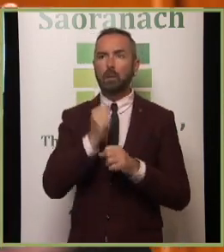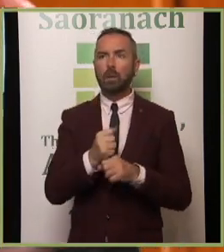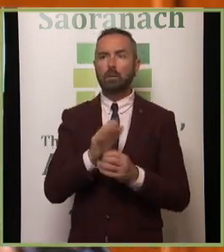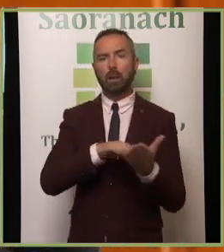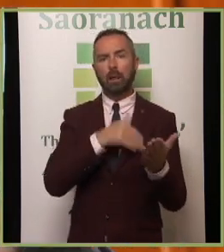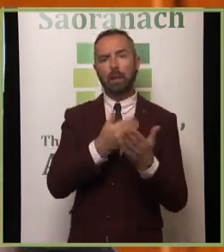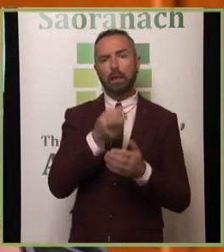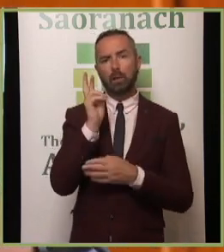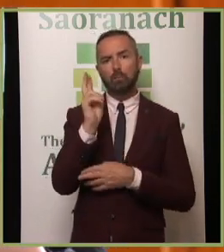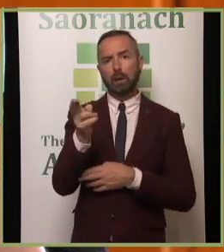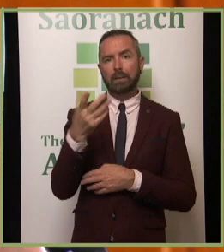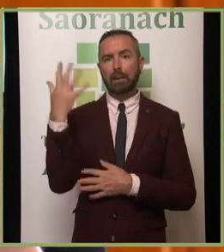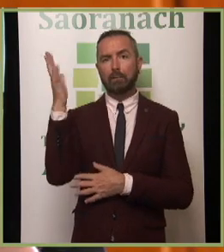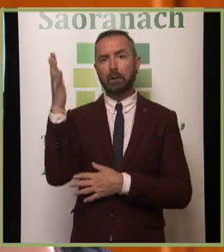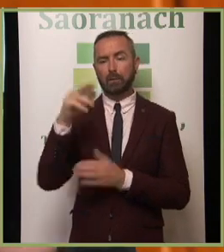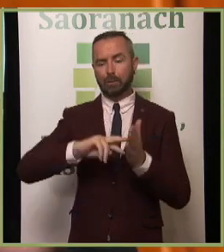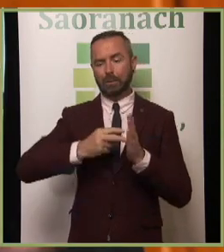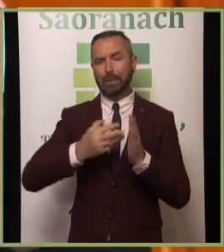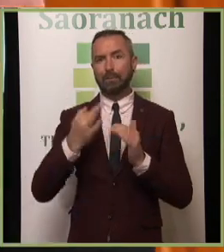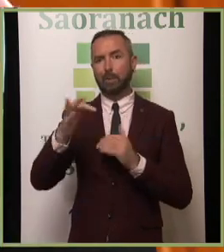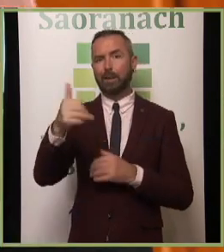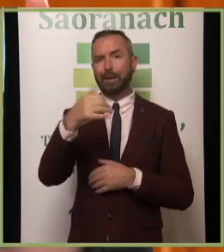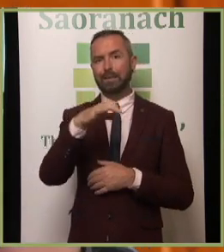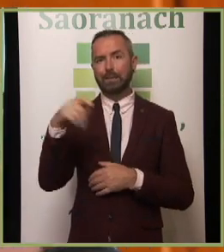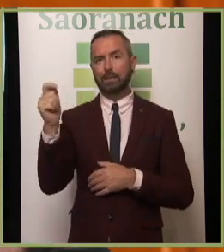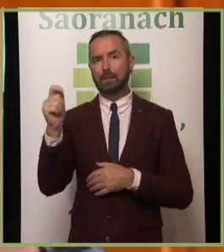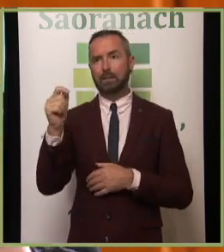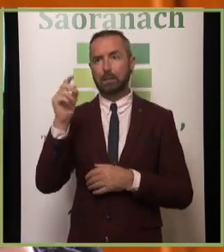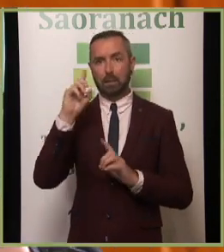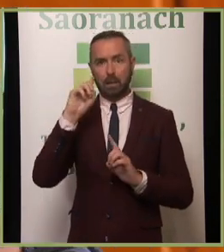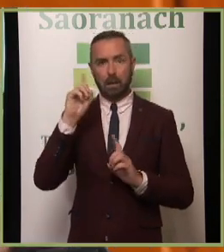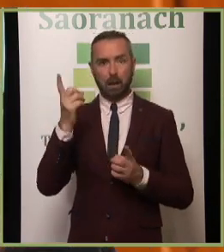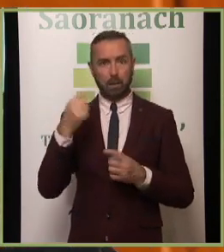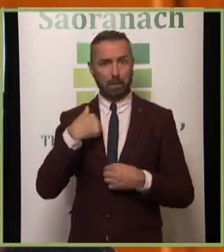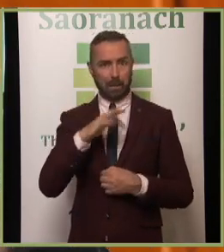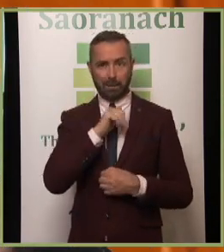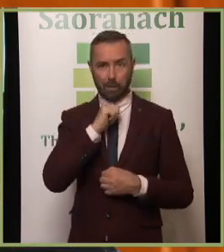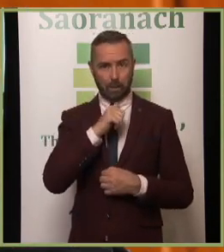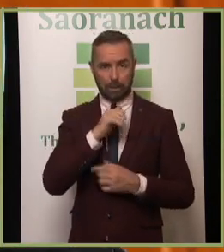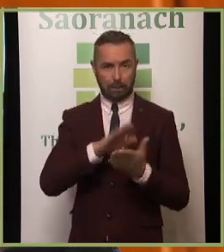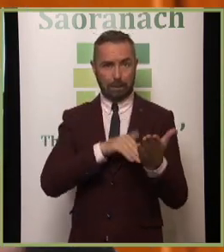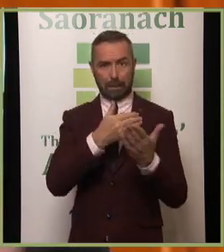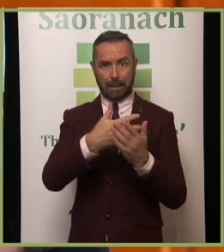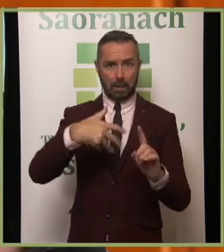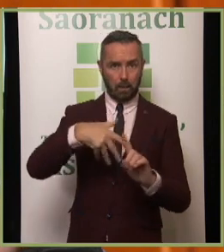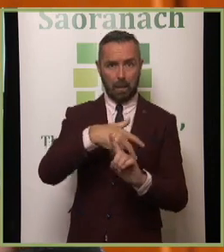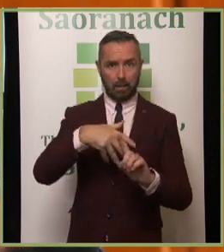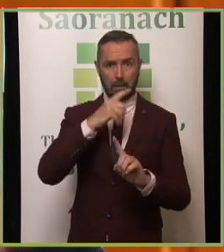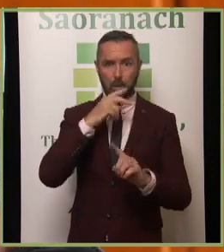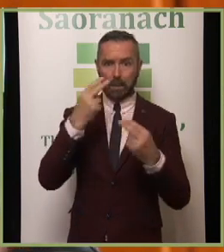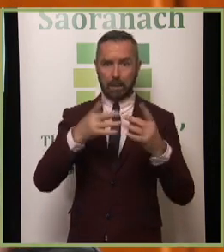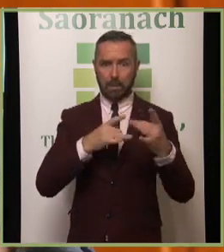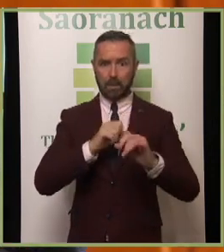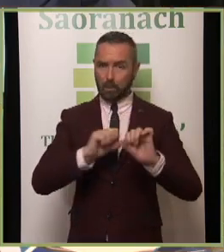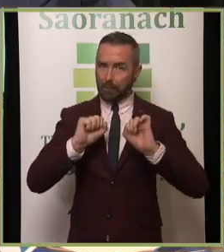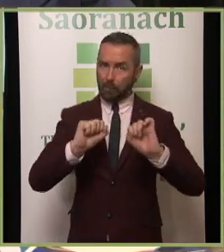forests are a strategic future asset, and I don't know how, I'm not from a legal background, but we need to make sure that's enforced in some